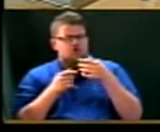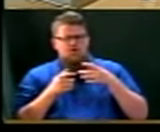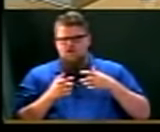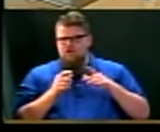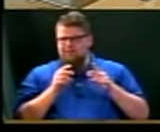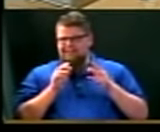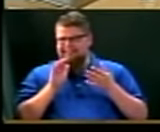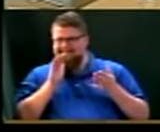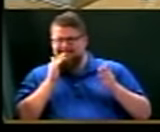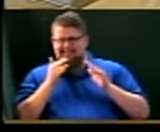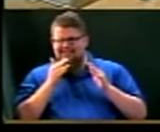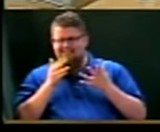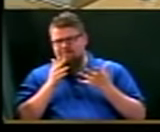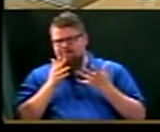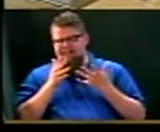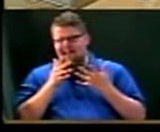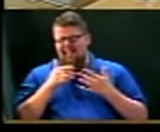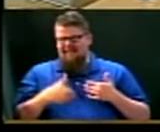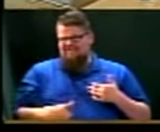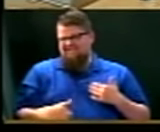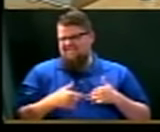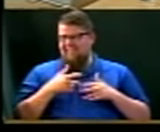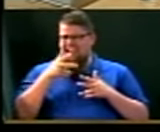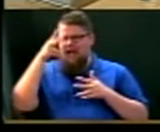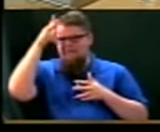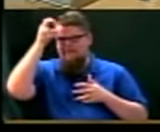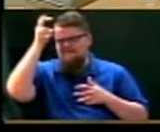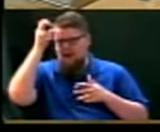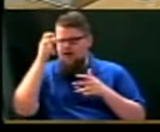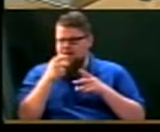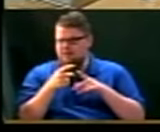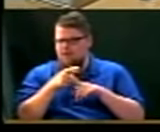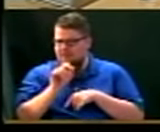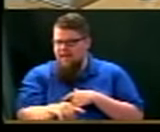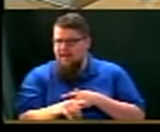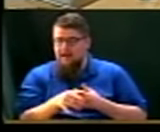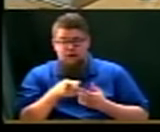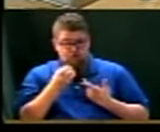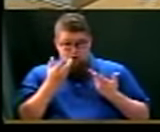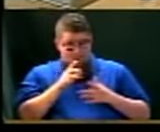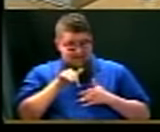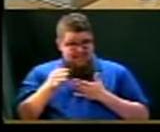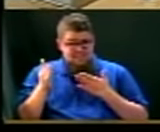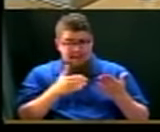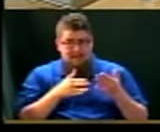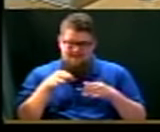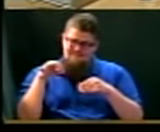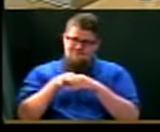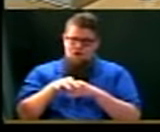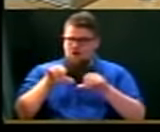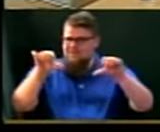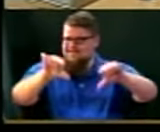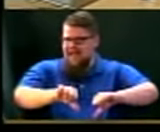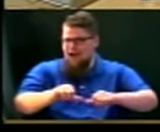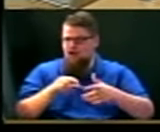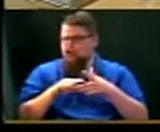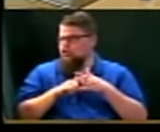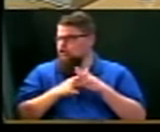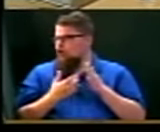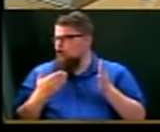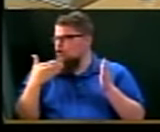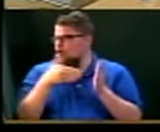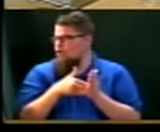nefarious something going on about this plan. If you don't want to have this plan, vote it down, start over,